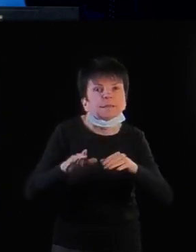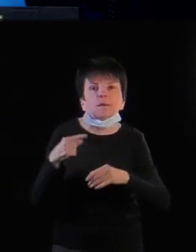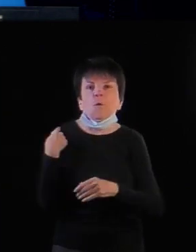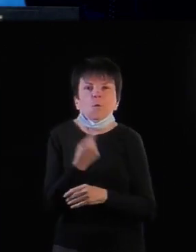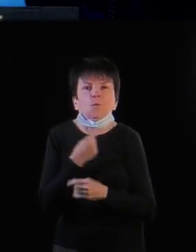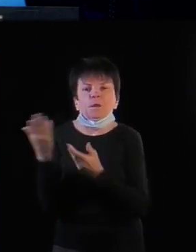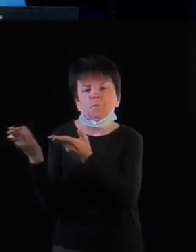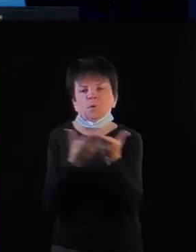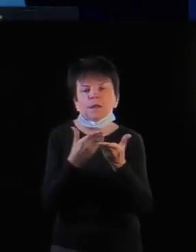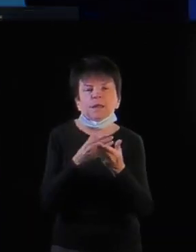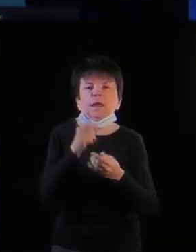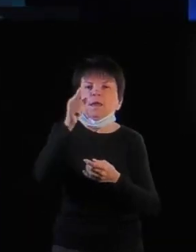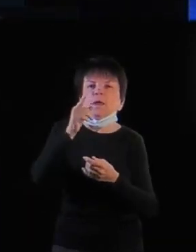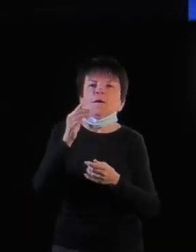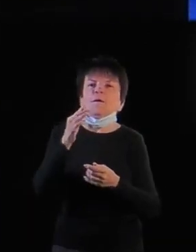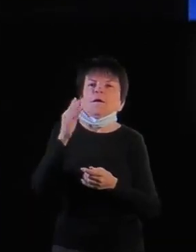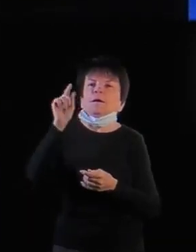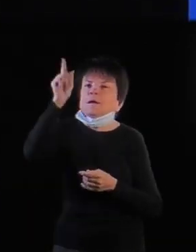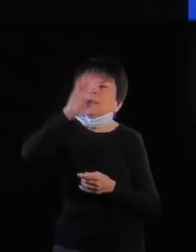that moment.